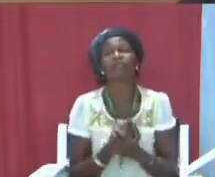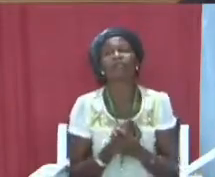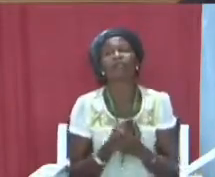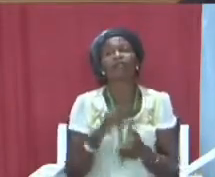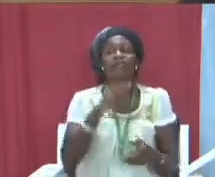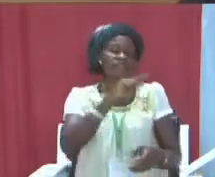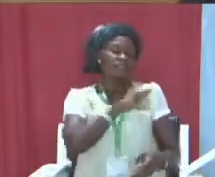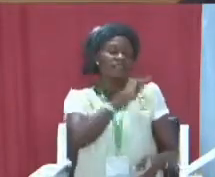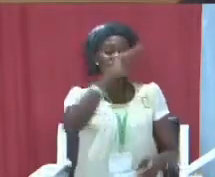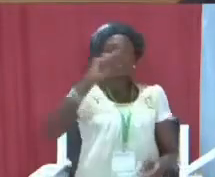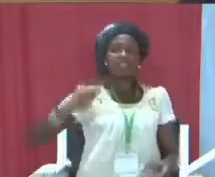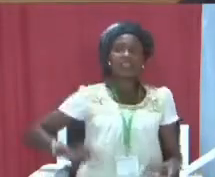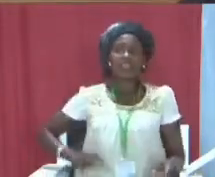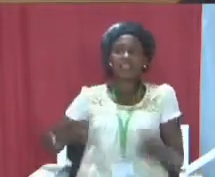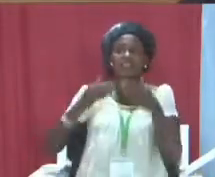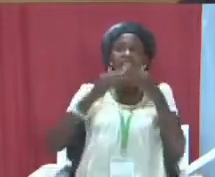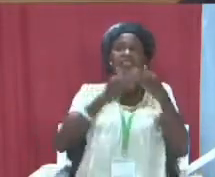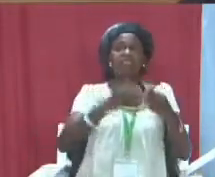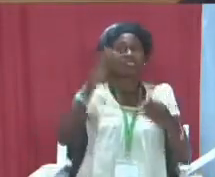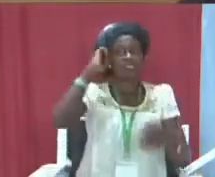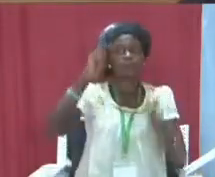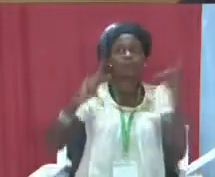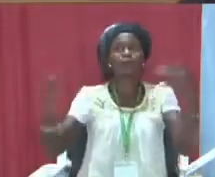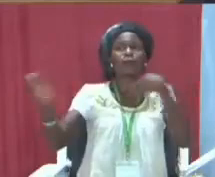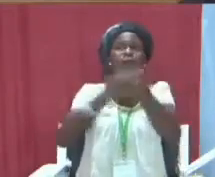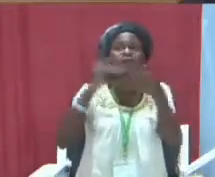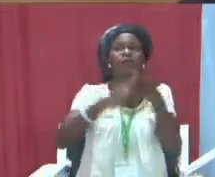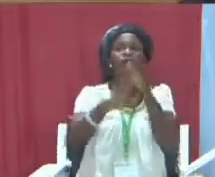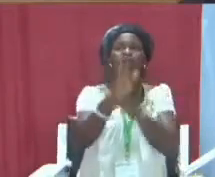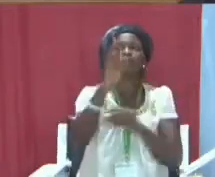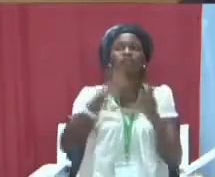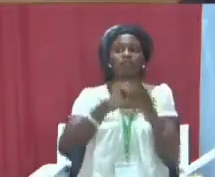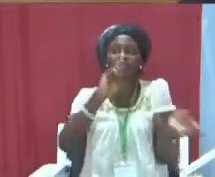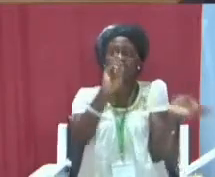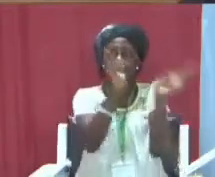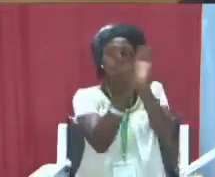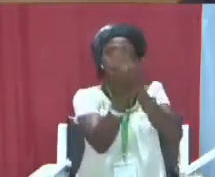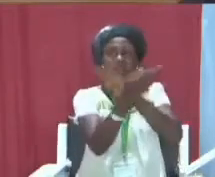Ezekiah had led his people back to God in repentance.